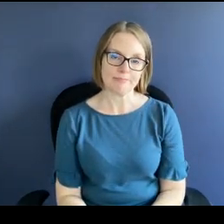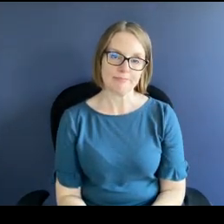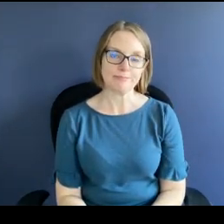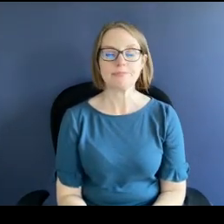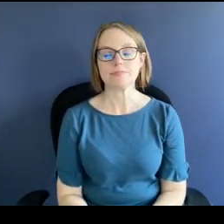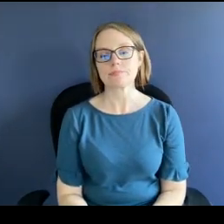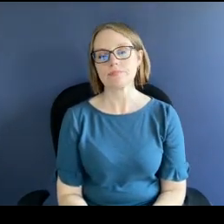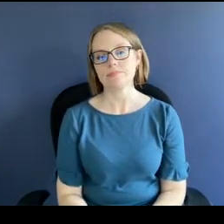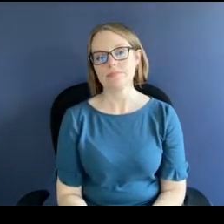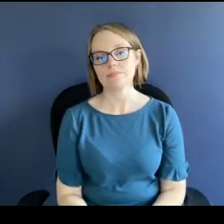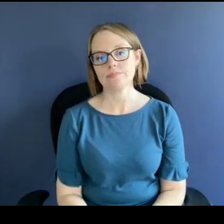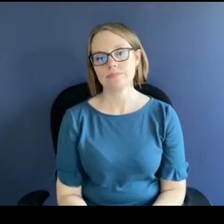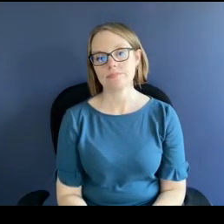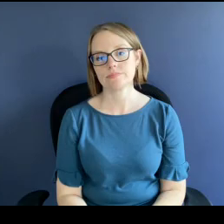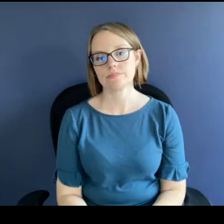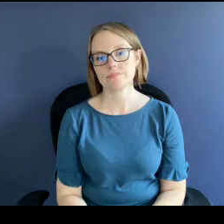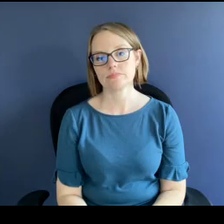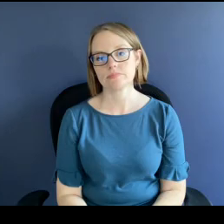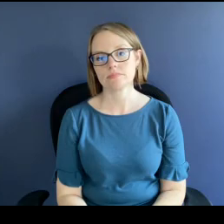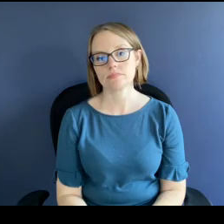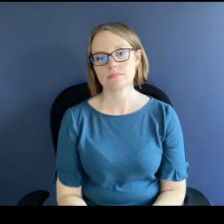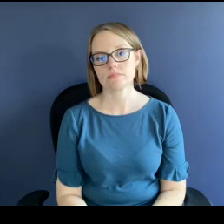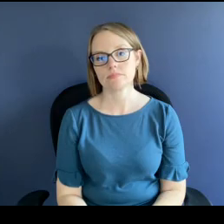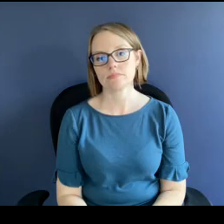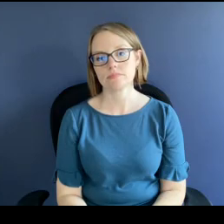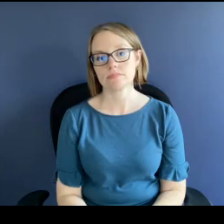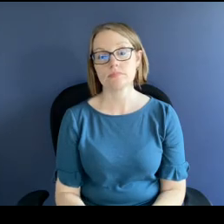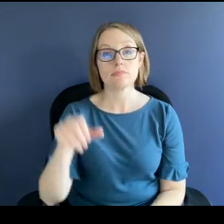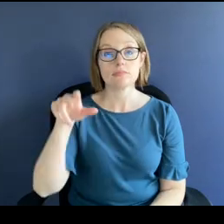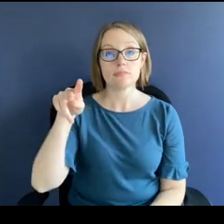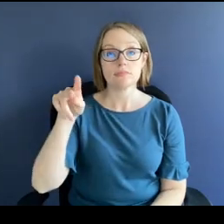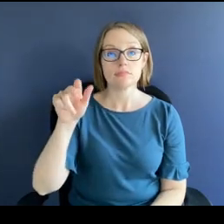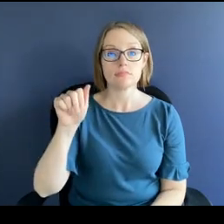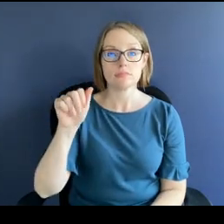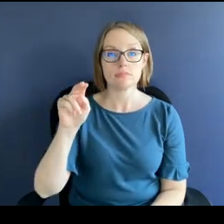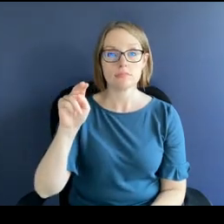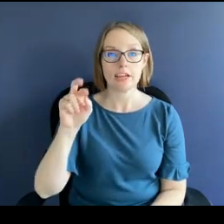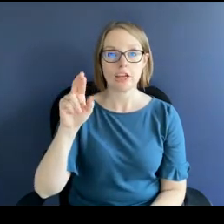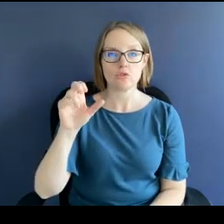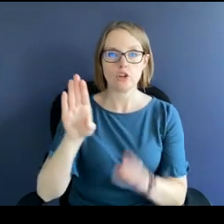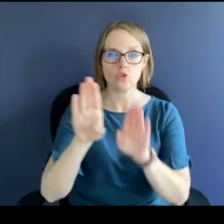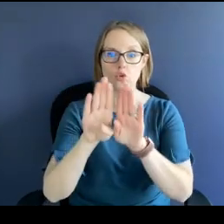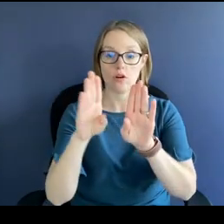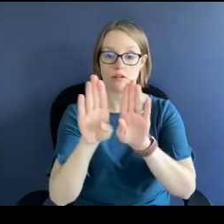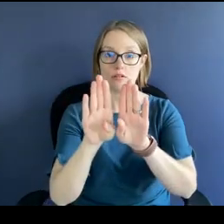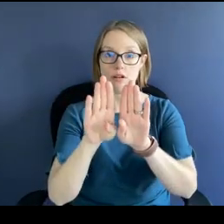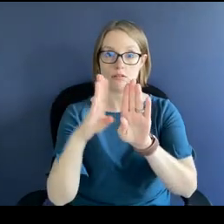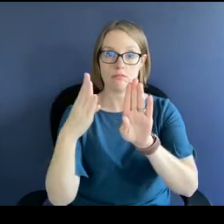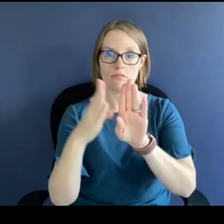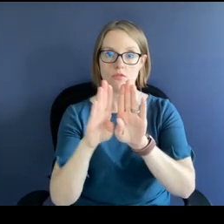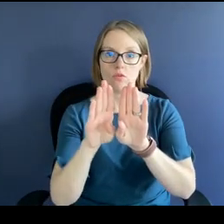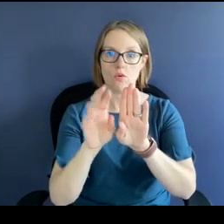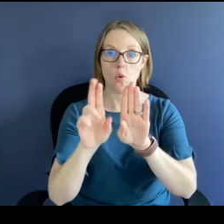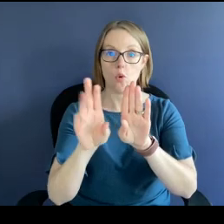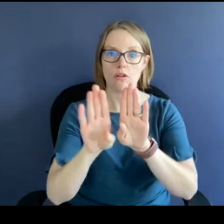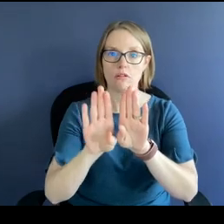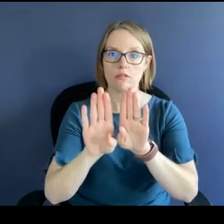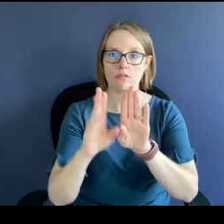A pantry door could swing into or out of the pantry.